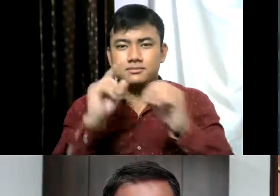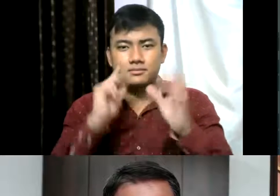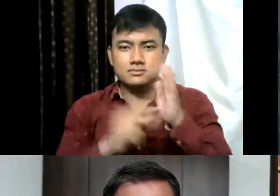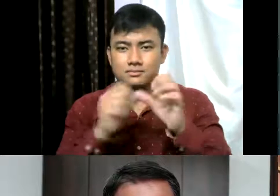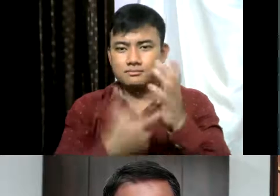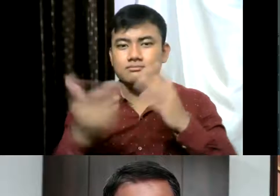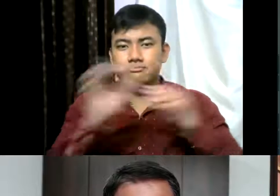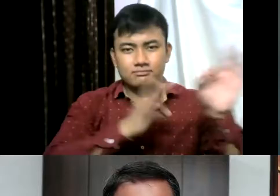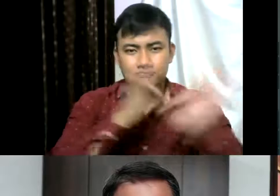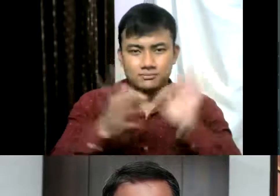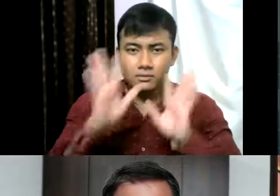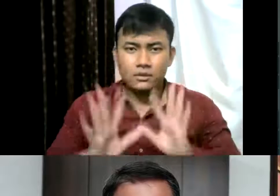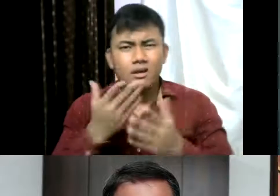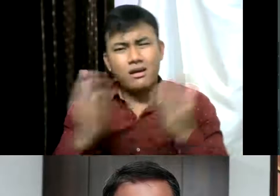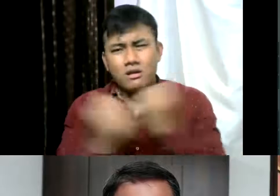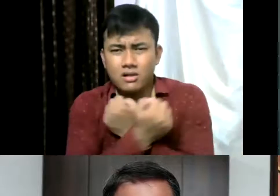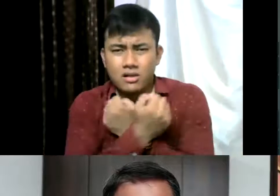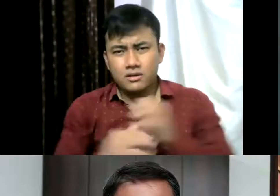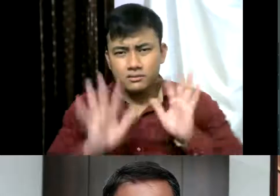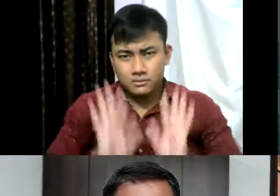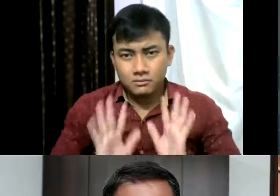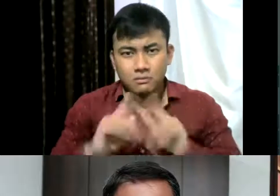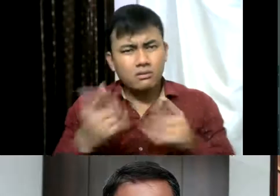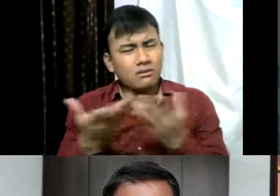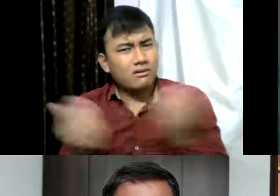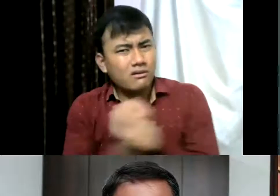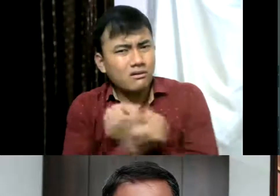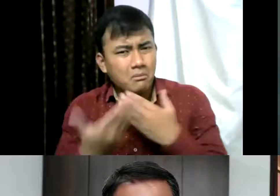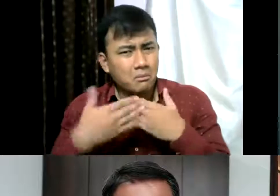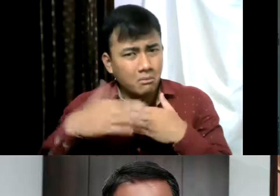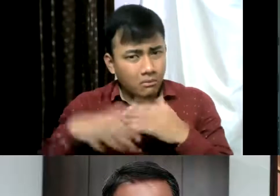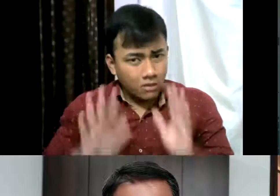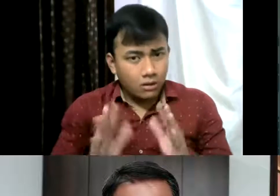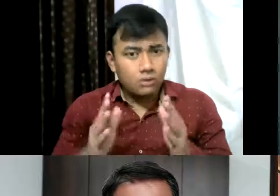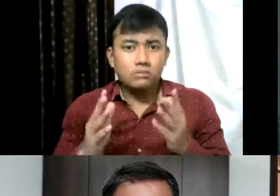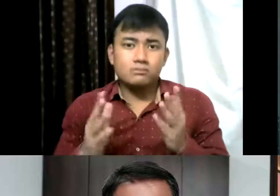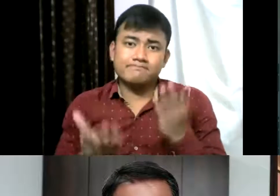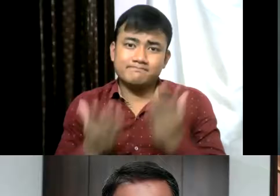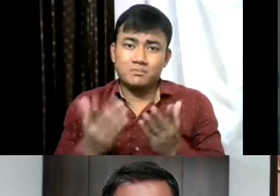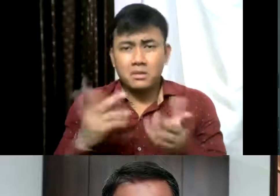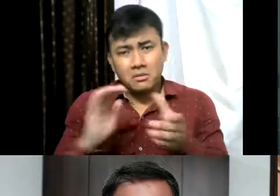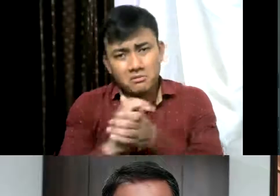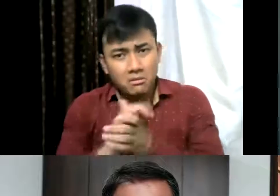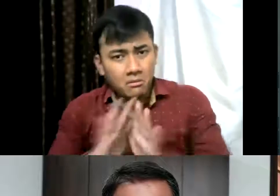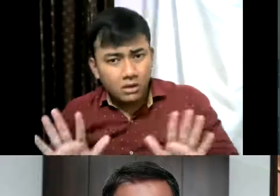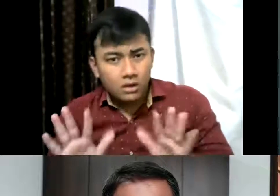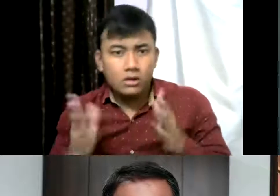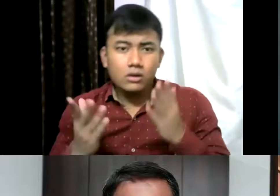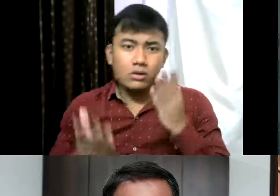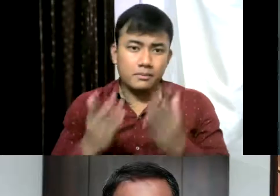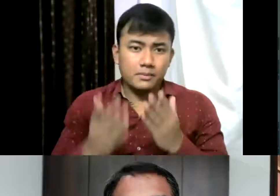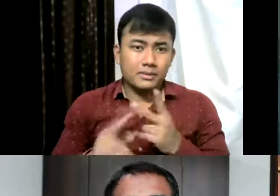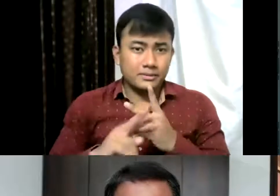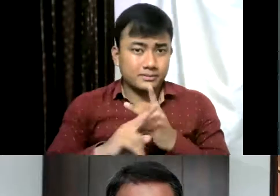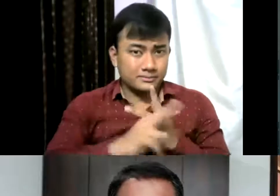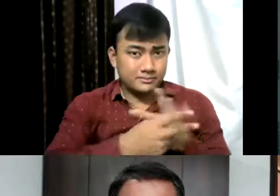love often, but is curtailed, as Ankit pointed out, through lack of privacy, from the sanitized spaces